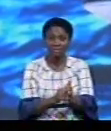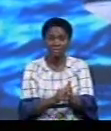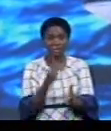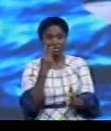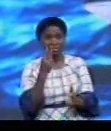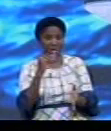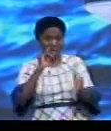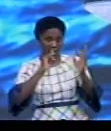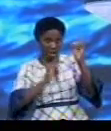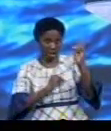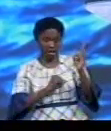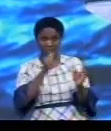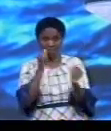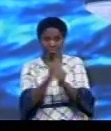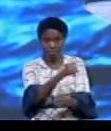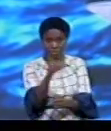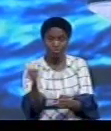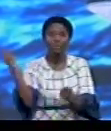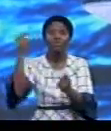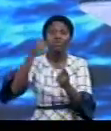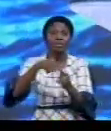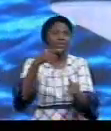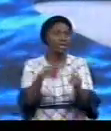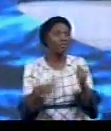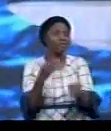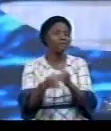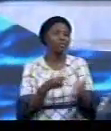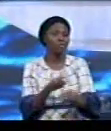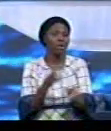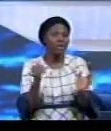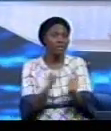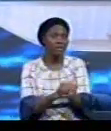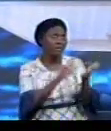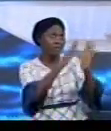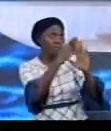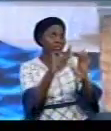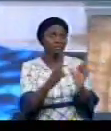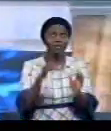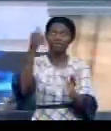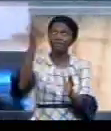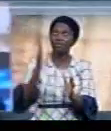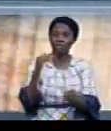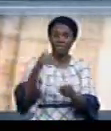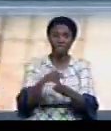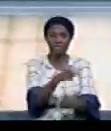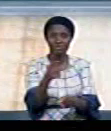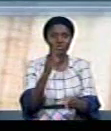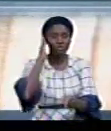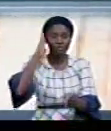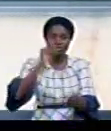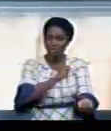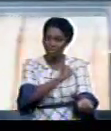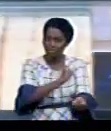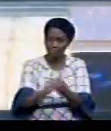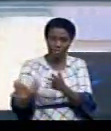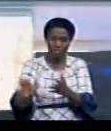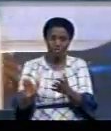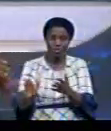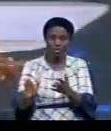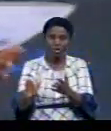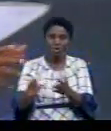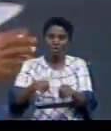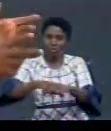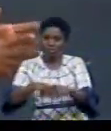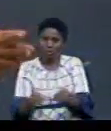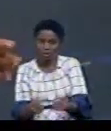end of the world, that presence of God in you will knock down, will cut off,